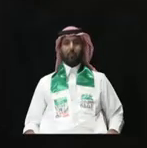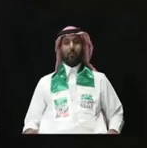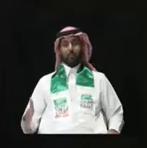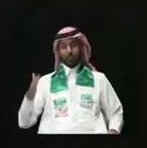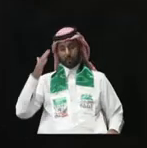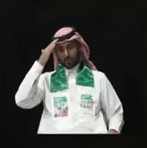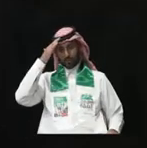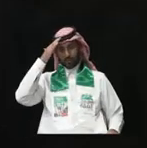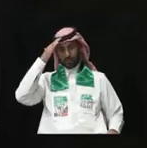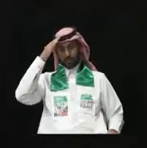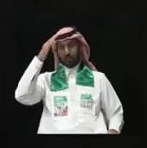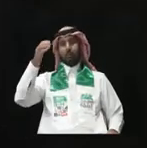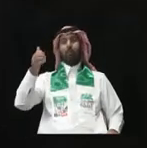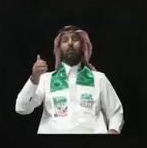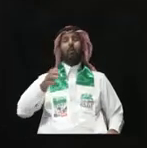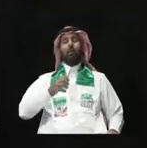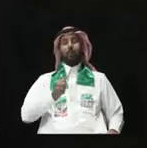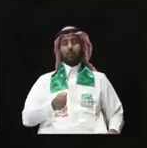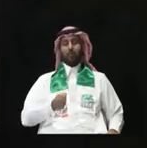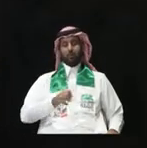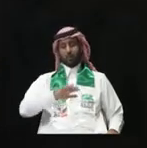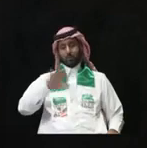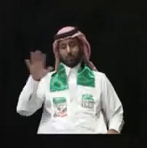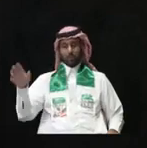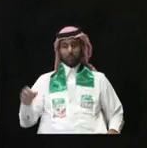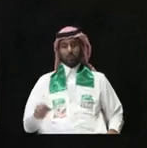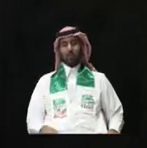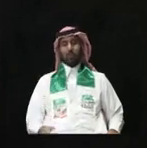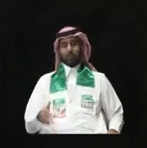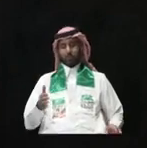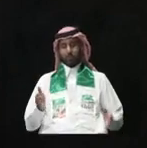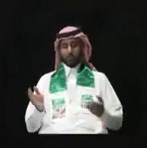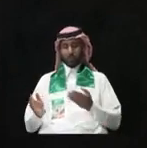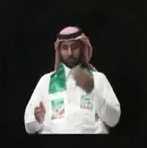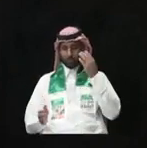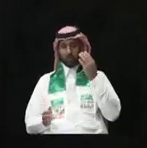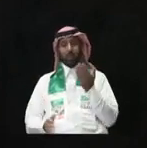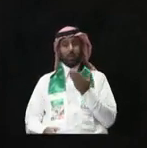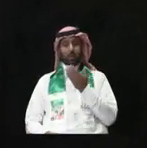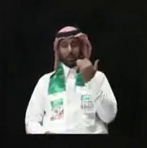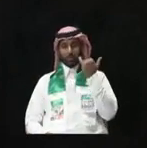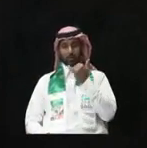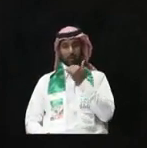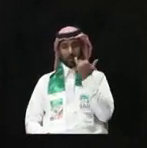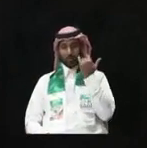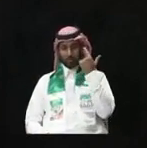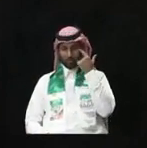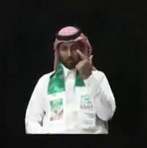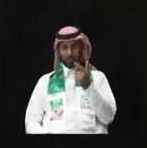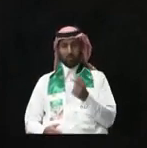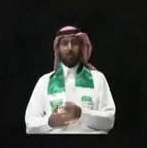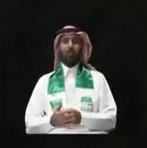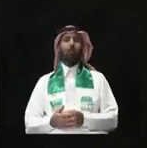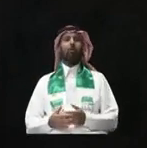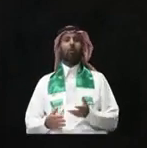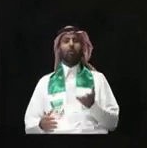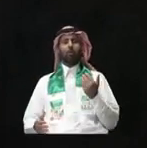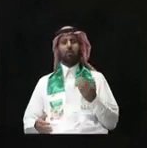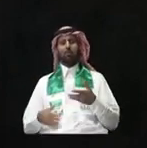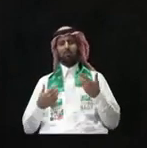Assalamu alaikum wa rahmatullah and welcome to your English class. We're still celebrating the